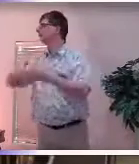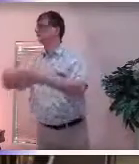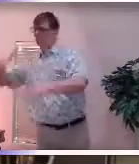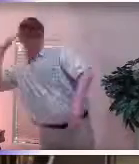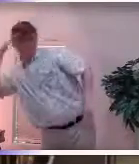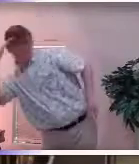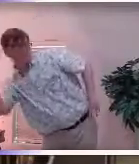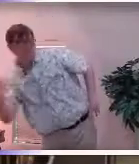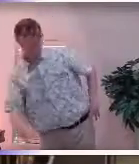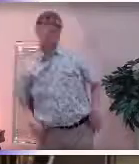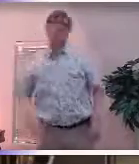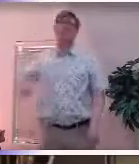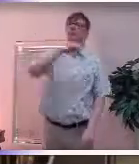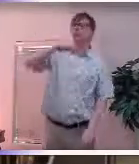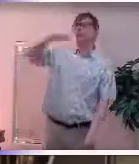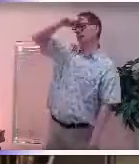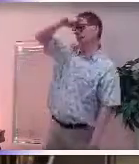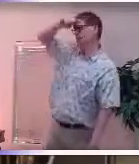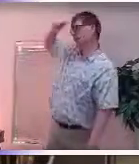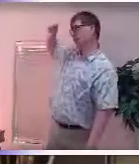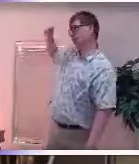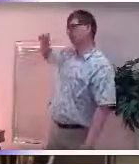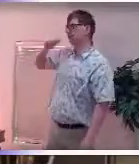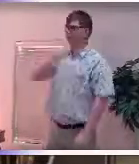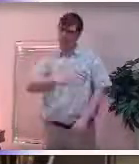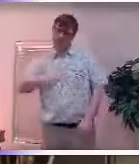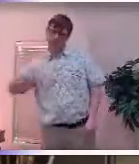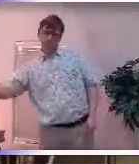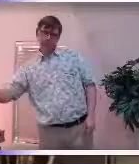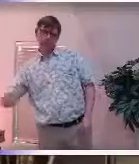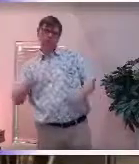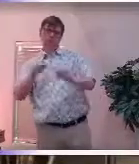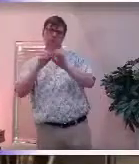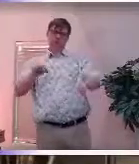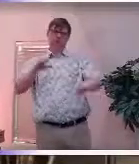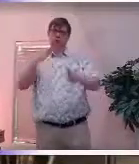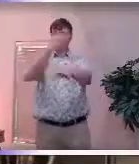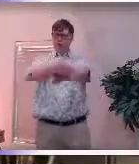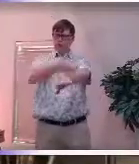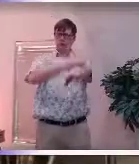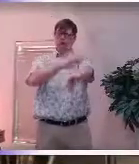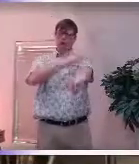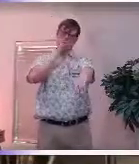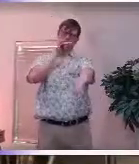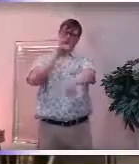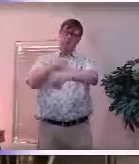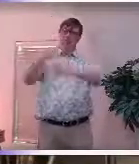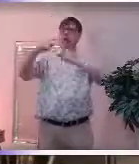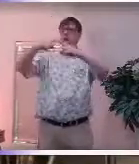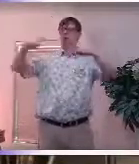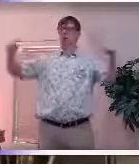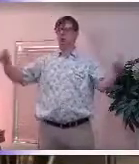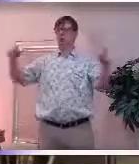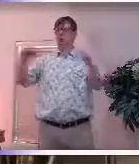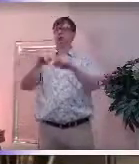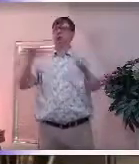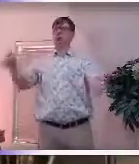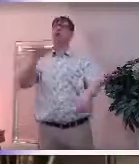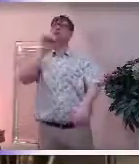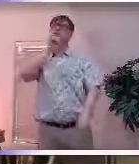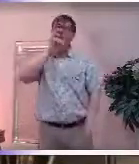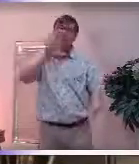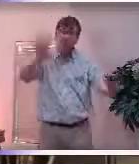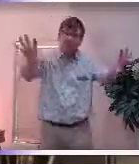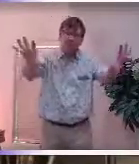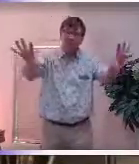know and remember every disorder our genetic line has ever